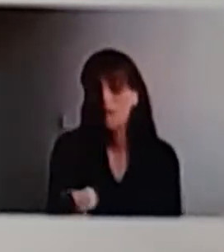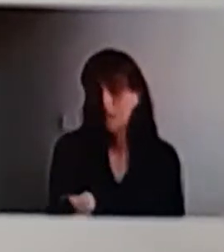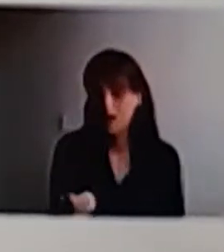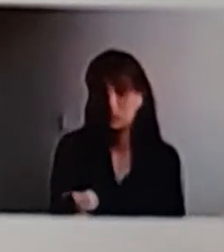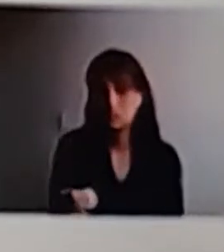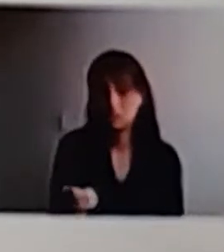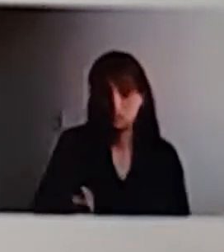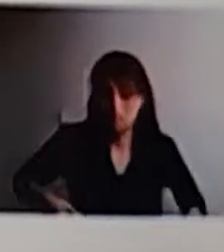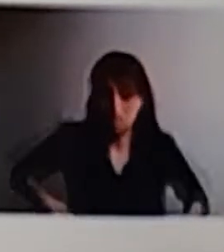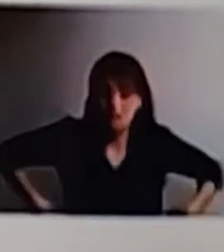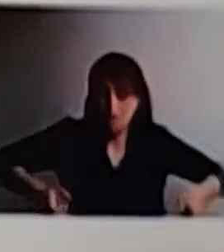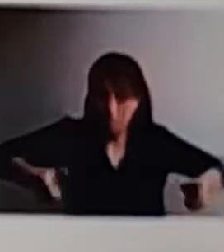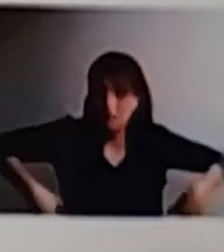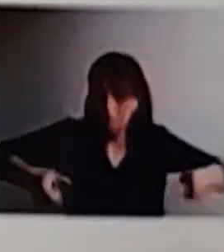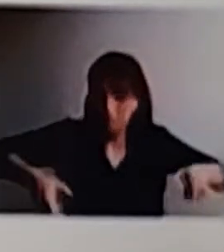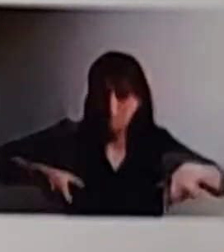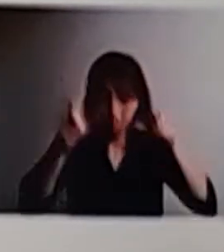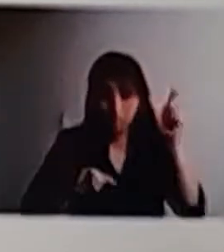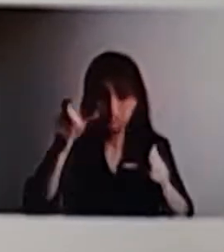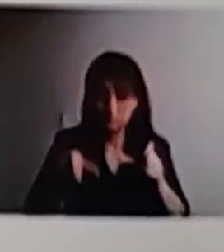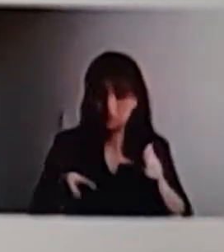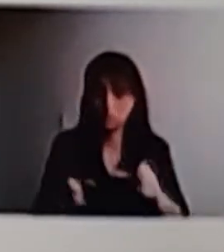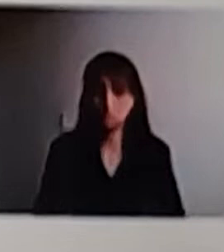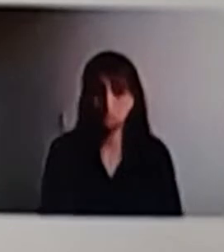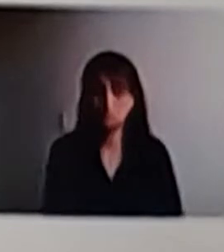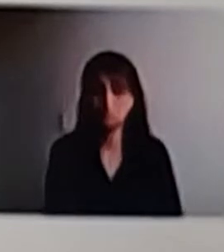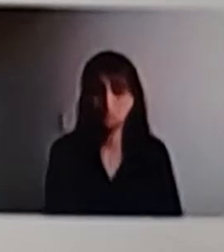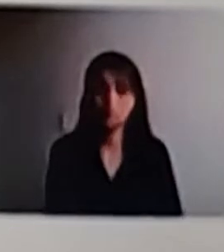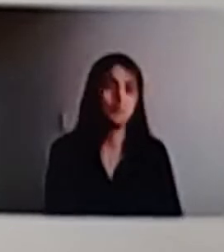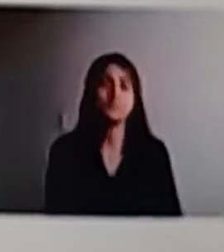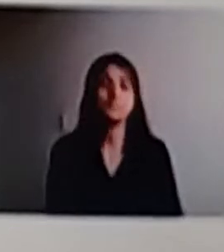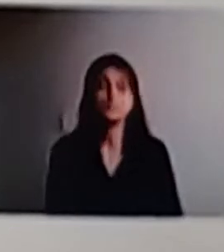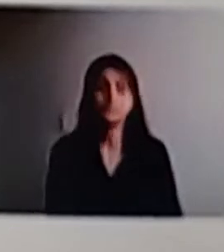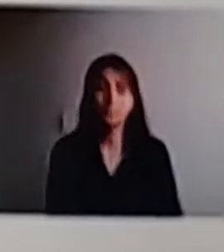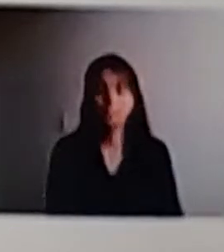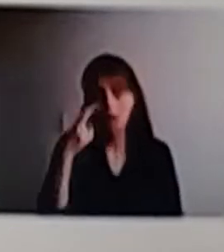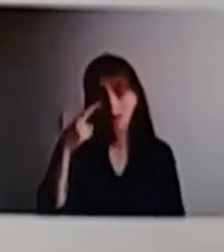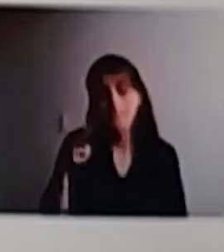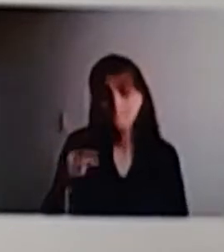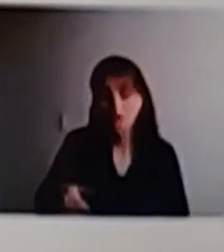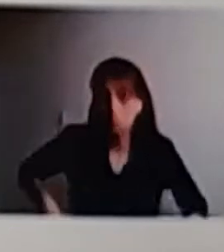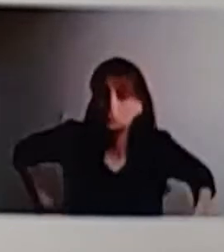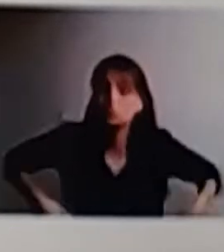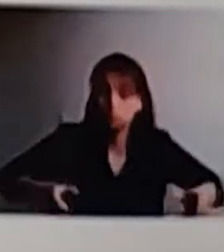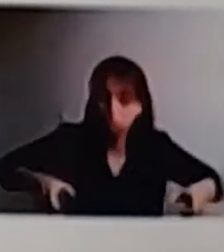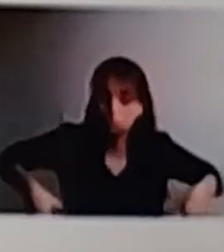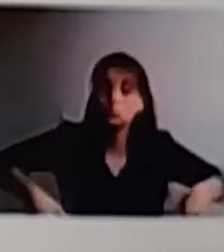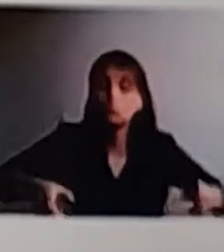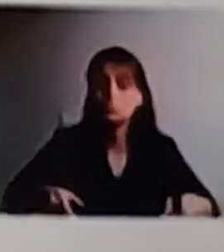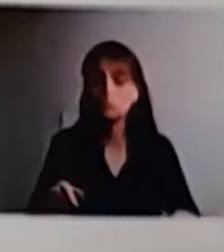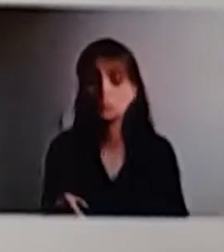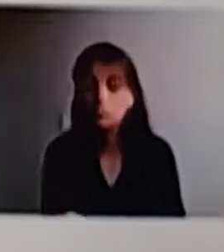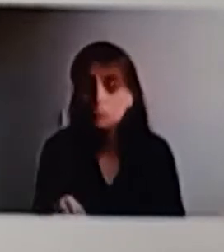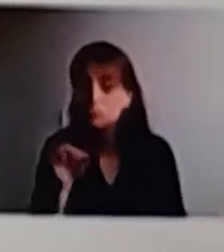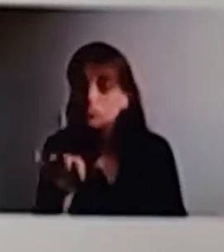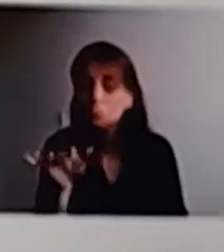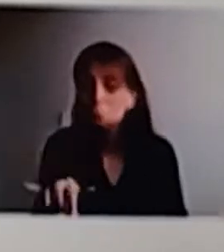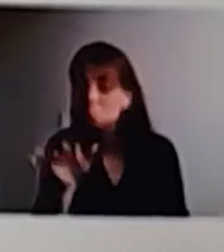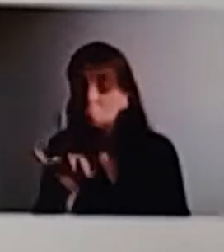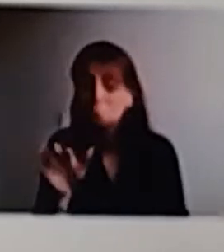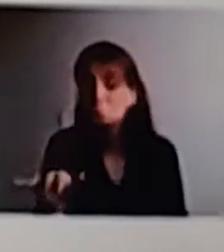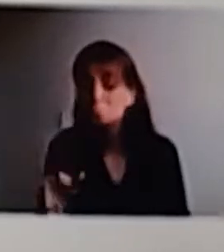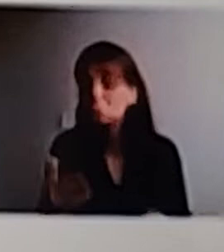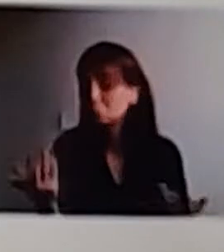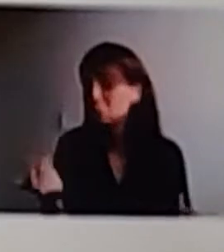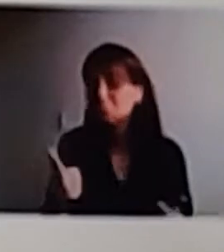inside, and then he can press very easily and use to collect the money. Normally, if there is no area here,